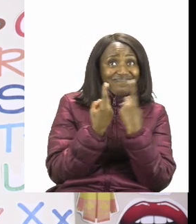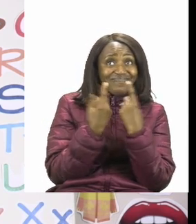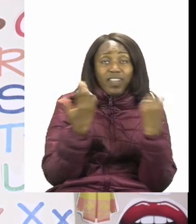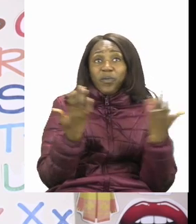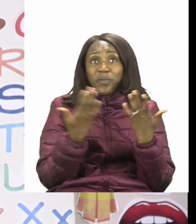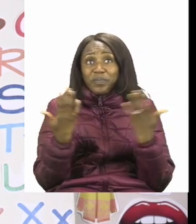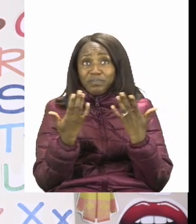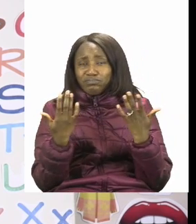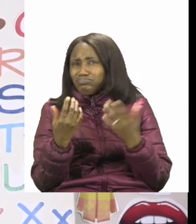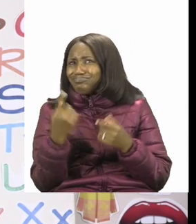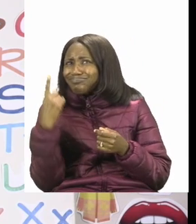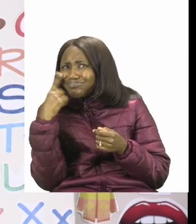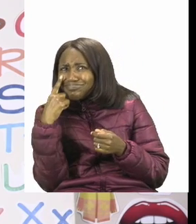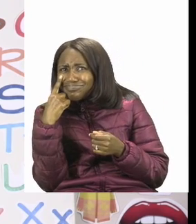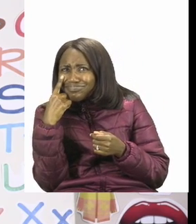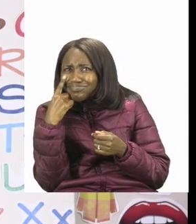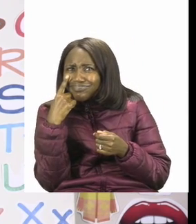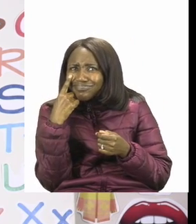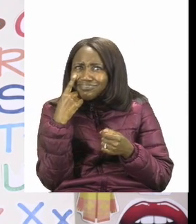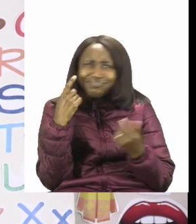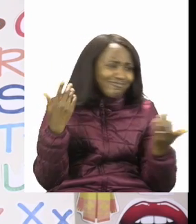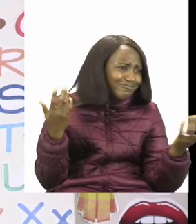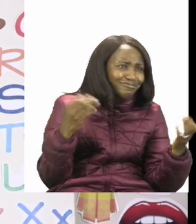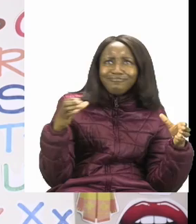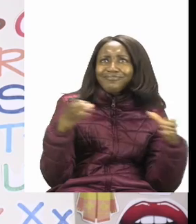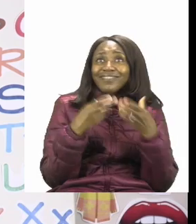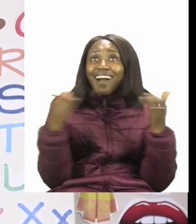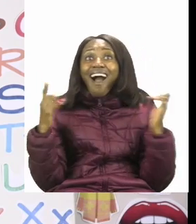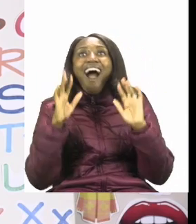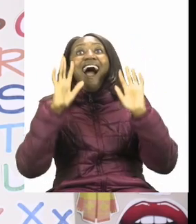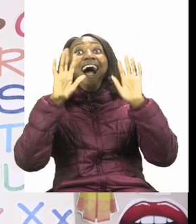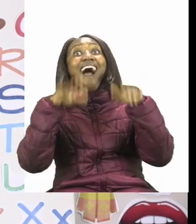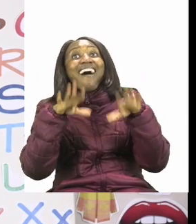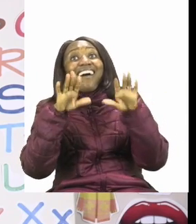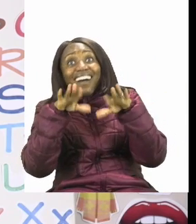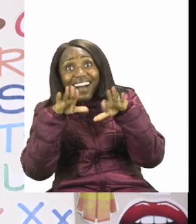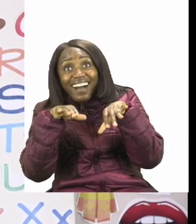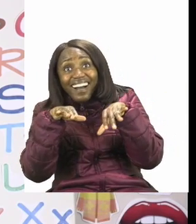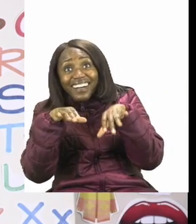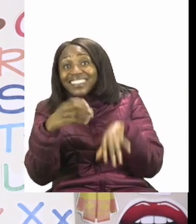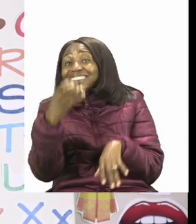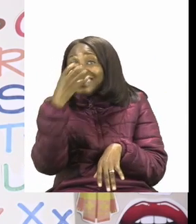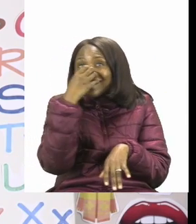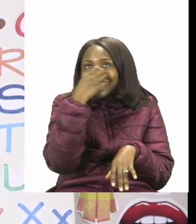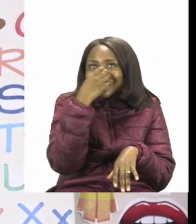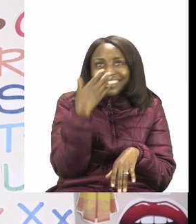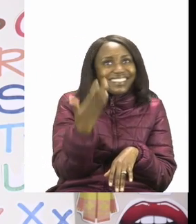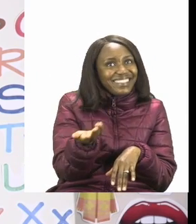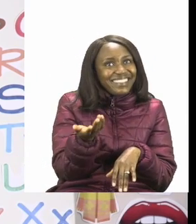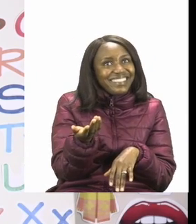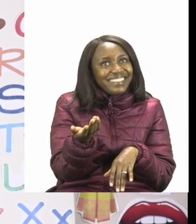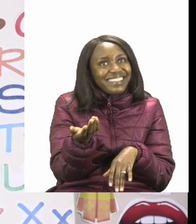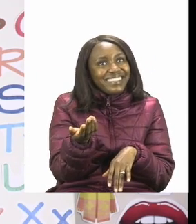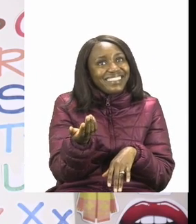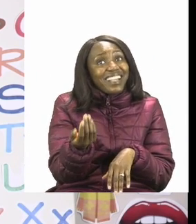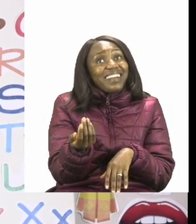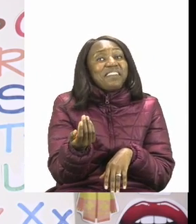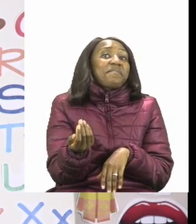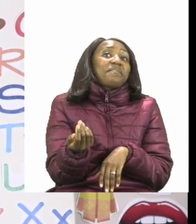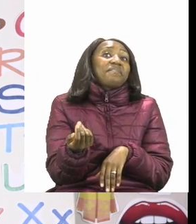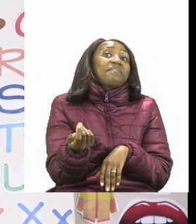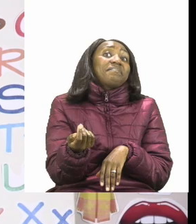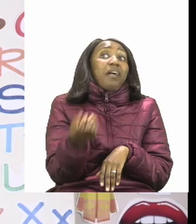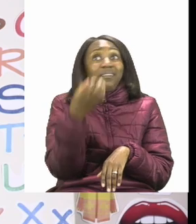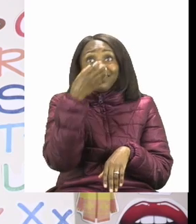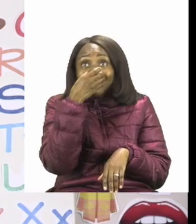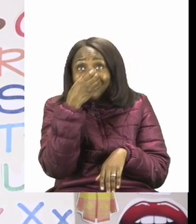thought I saw him getting into the classroom. Oh, there you are Sashi. So from